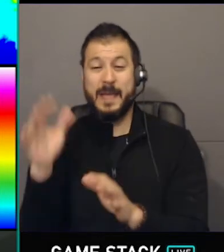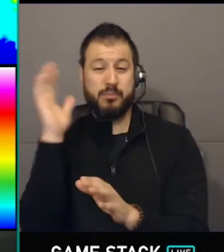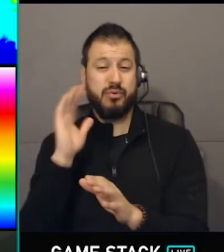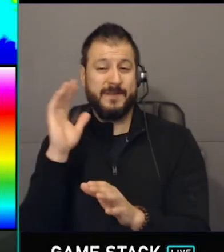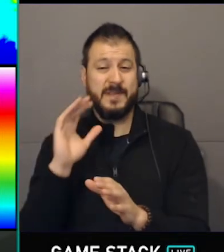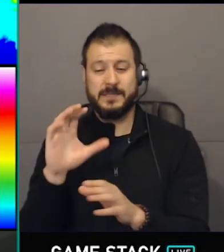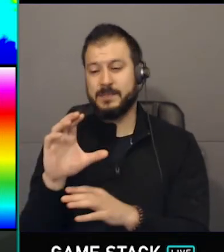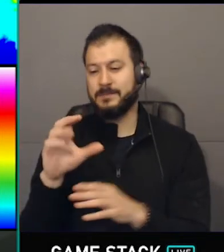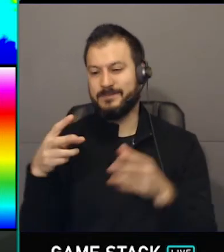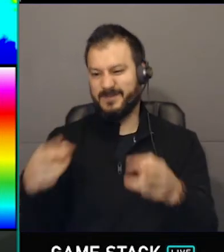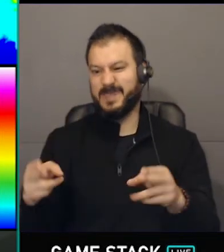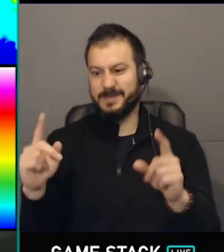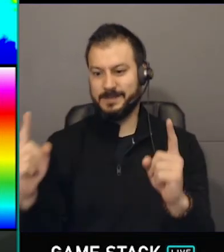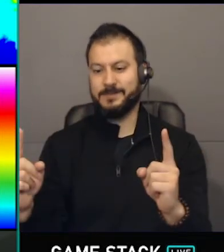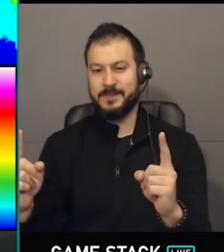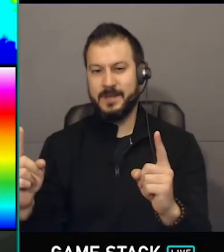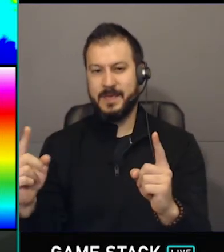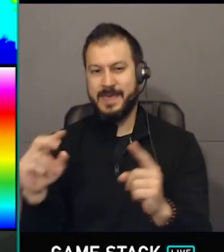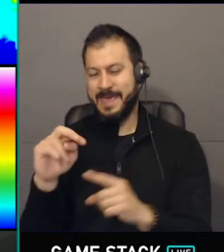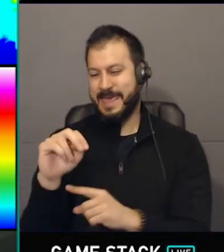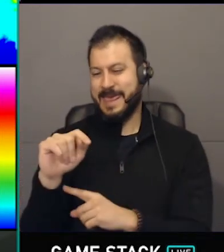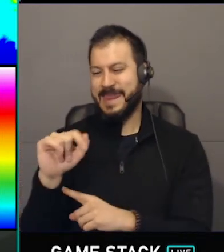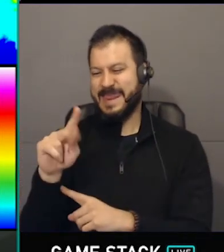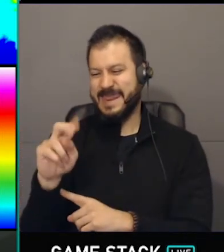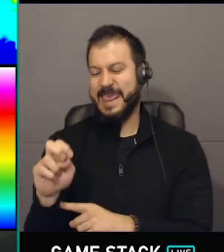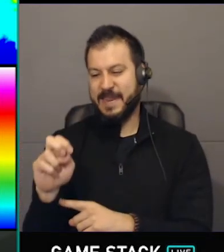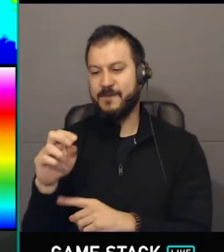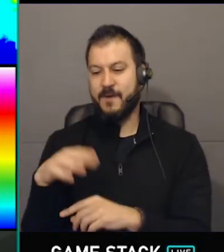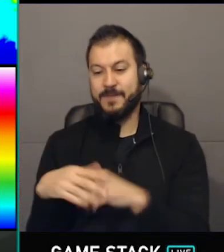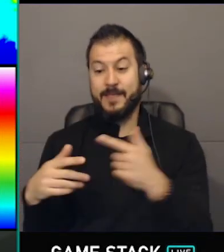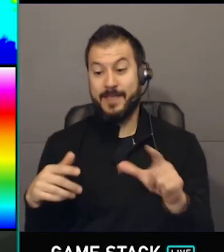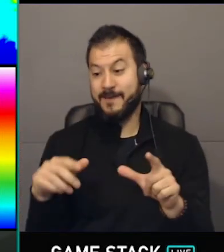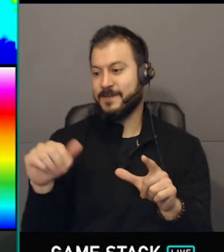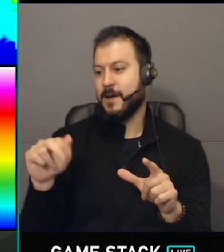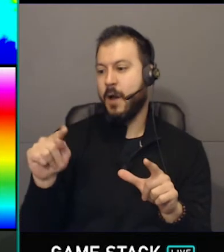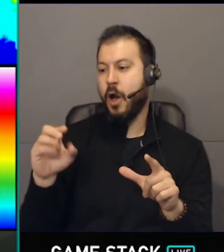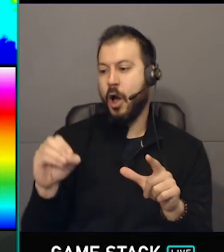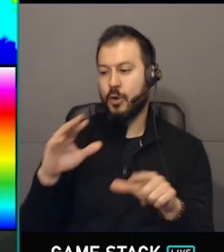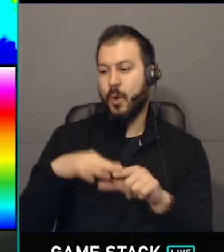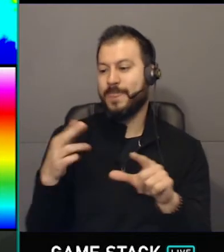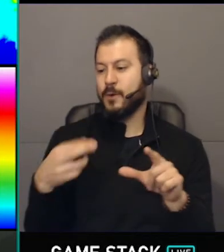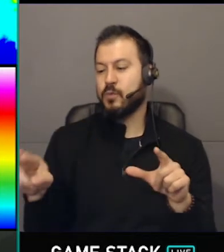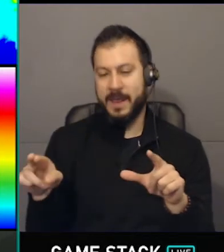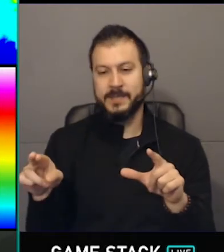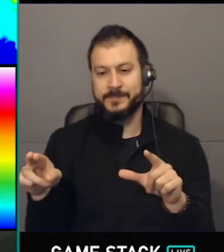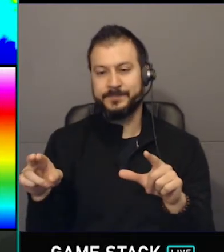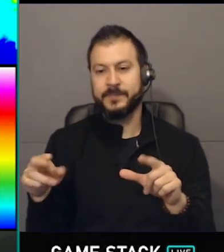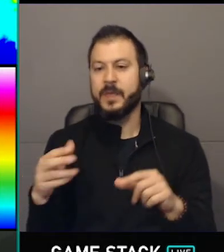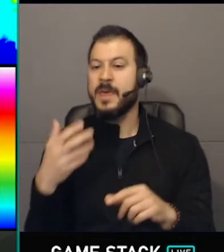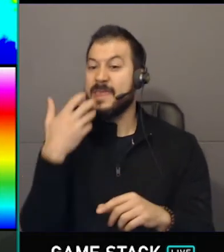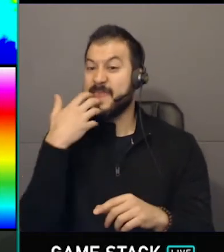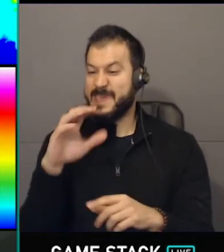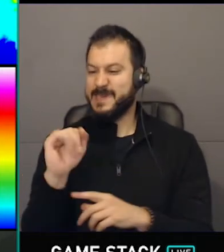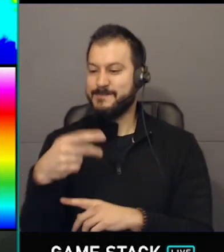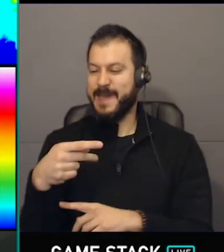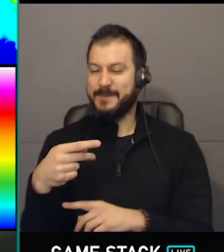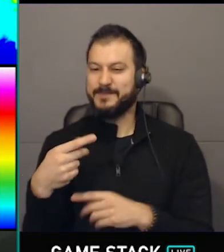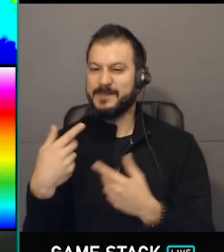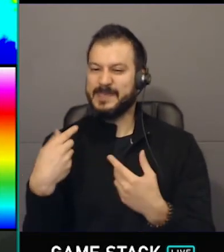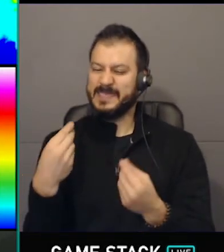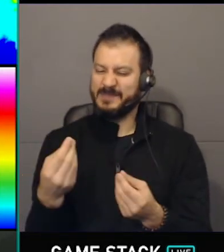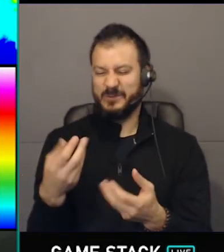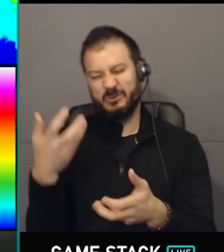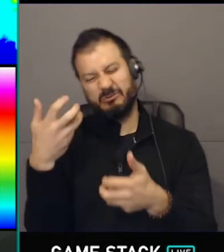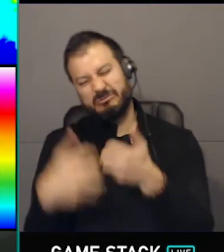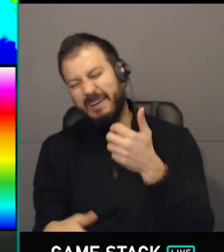native HDR on the left and Auto HDR on the right. A heat map is a pretty crude way to visualize differences, but even so,